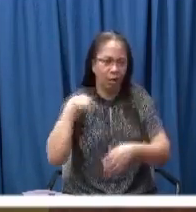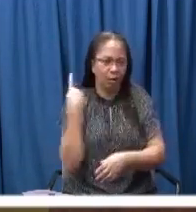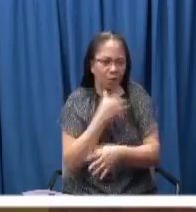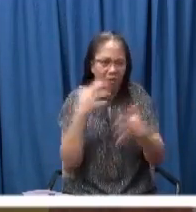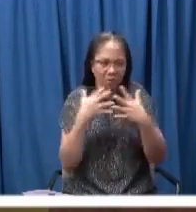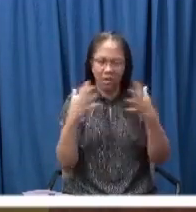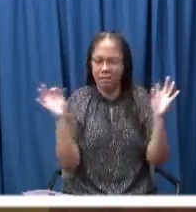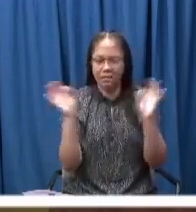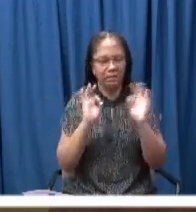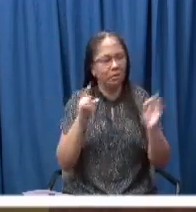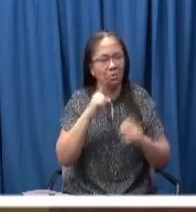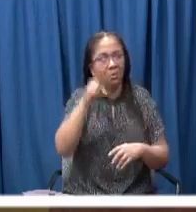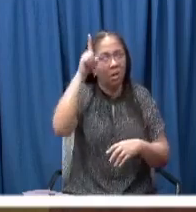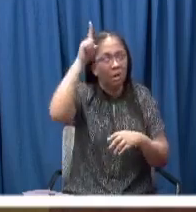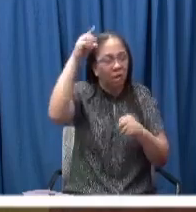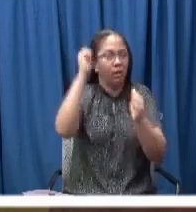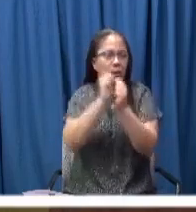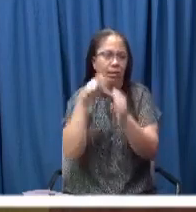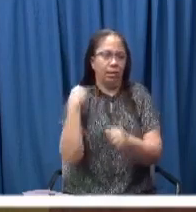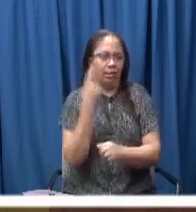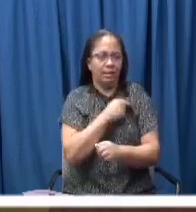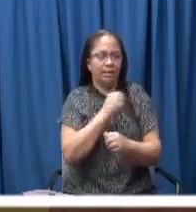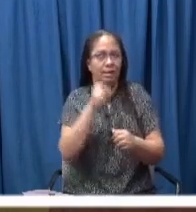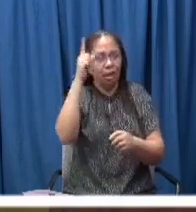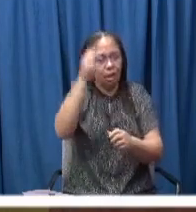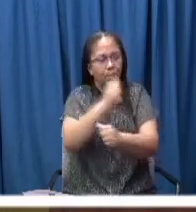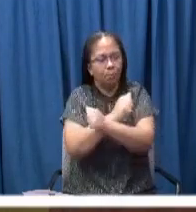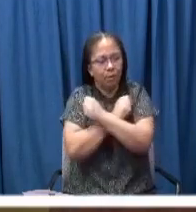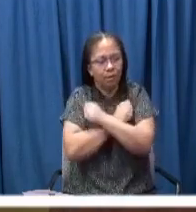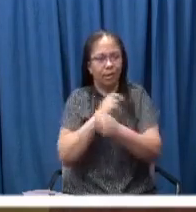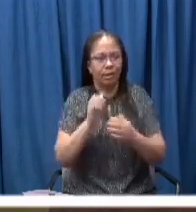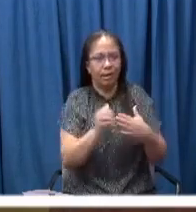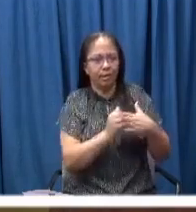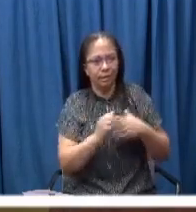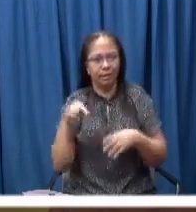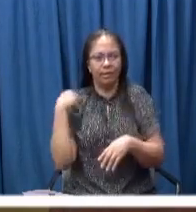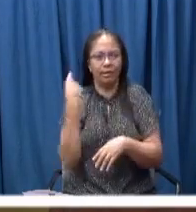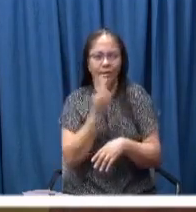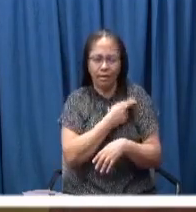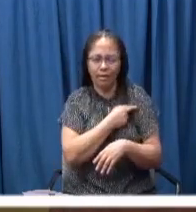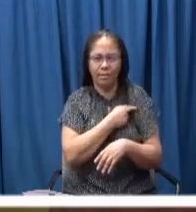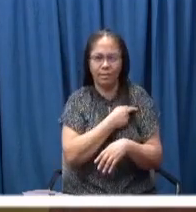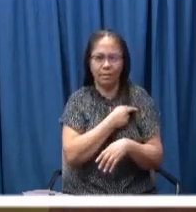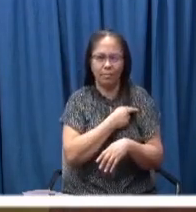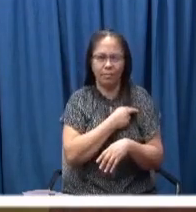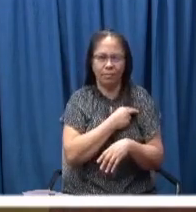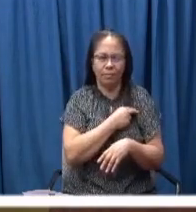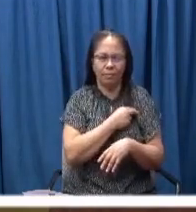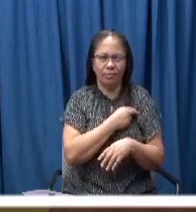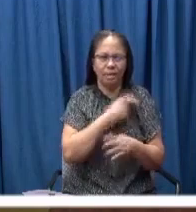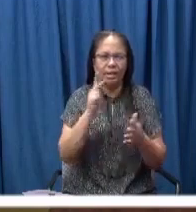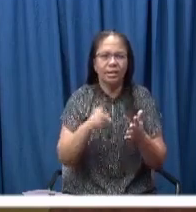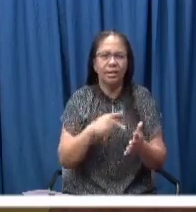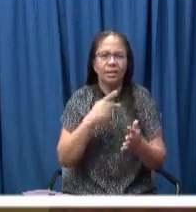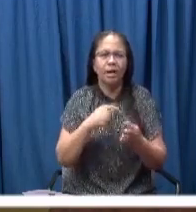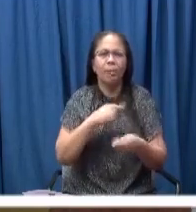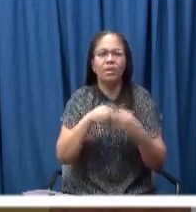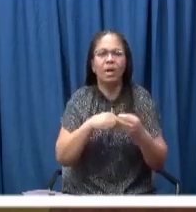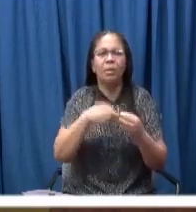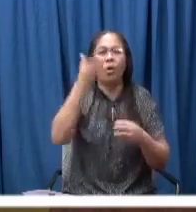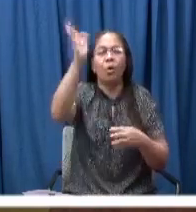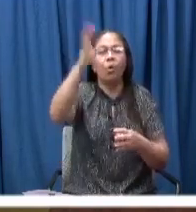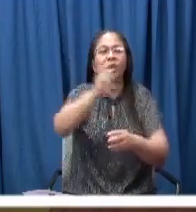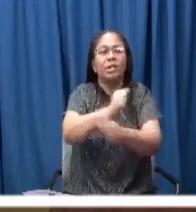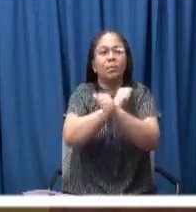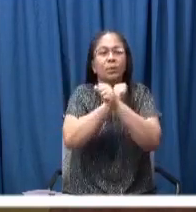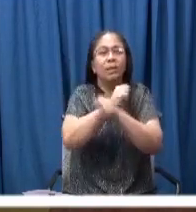his staff are there, and they lead and they guide. We know this psalm. And the psalm is a psalm of God's protection